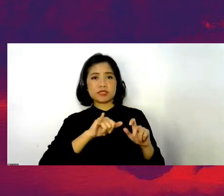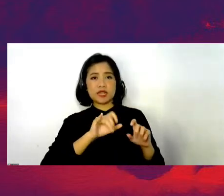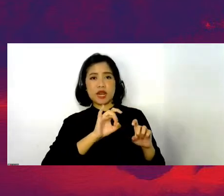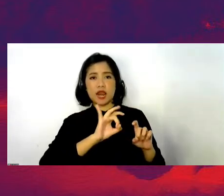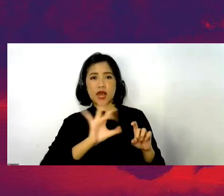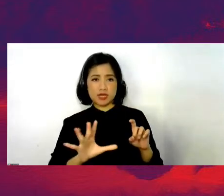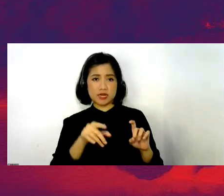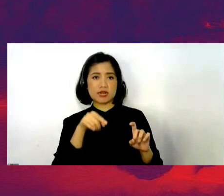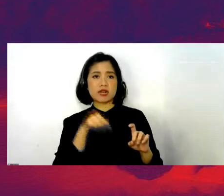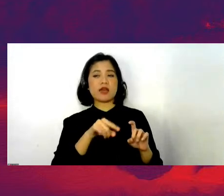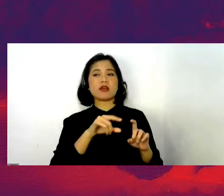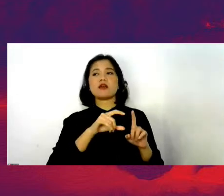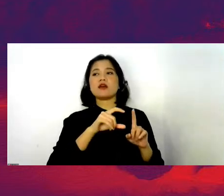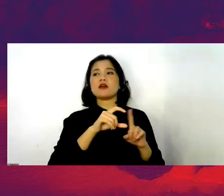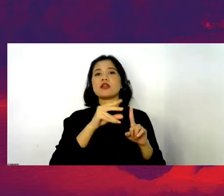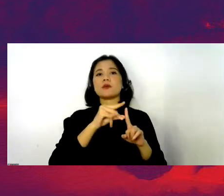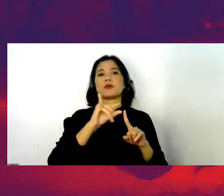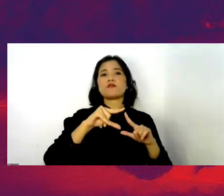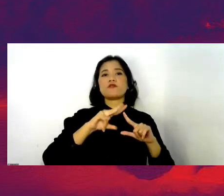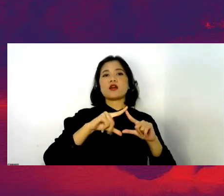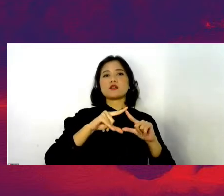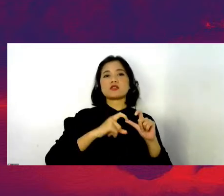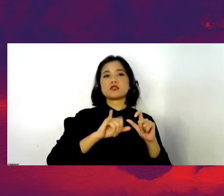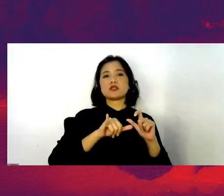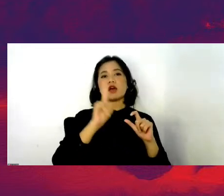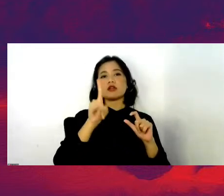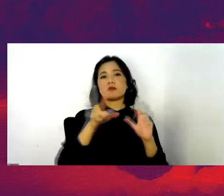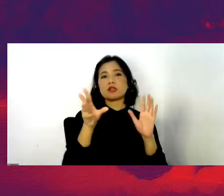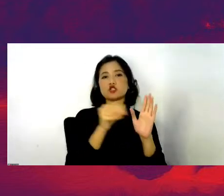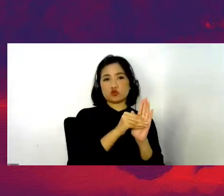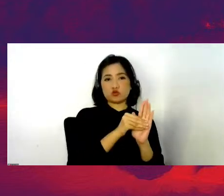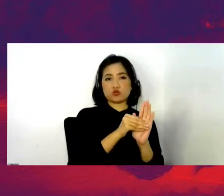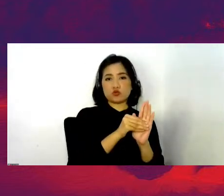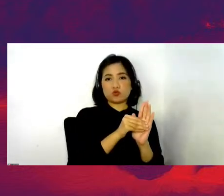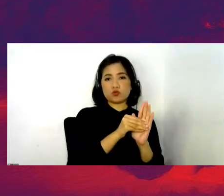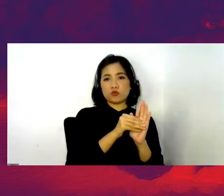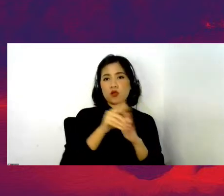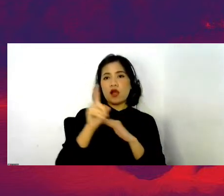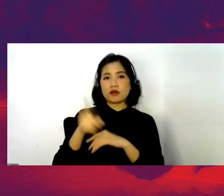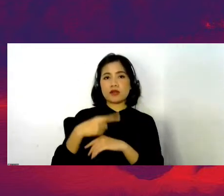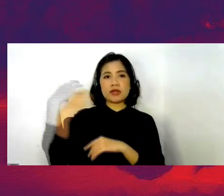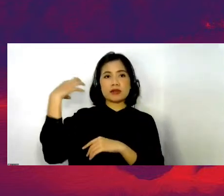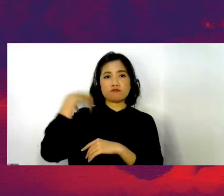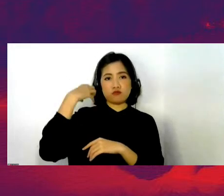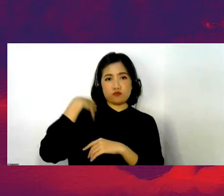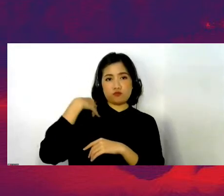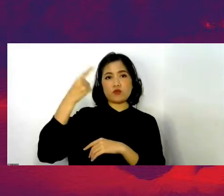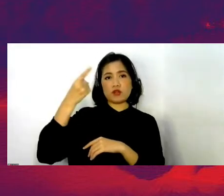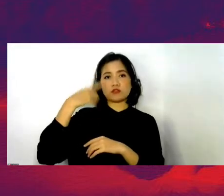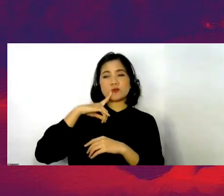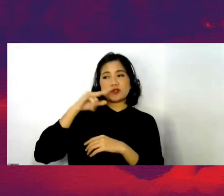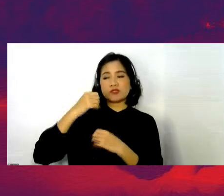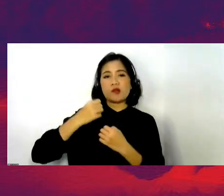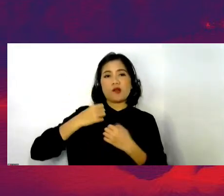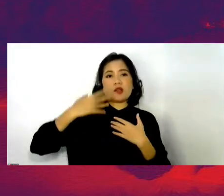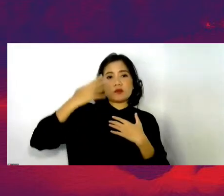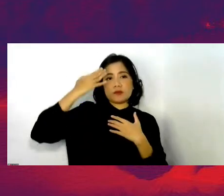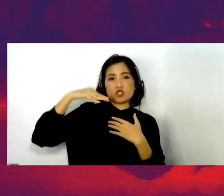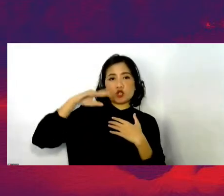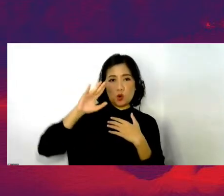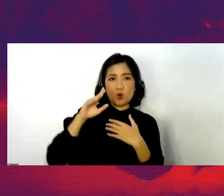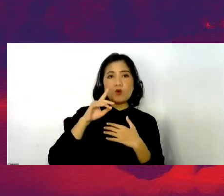In the Sustainable Development Goals, this is the natural measure to use for 1.2, which I write here in